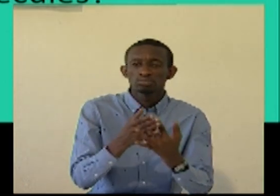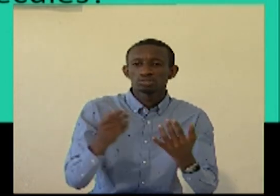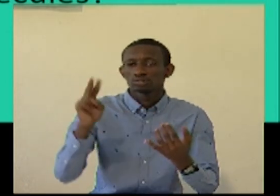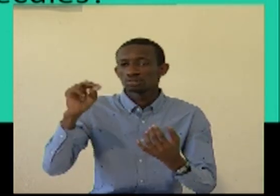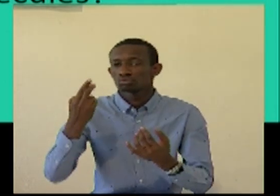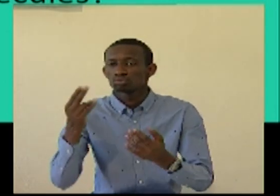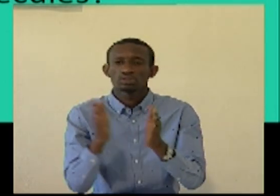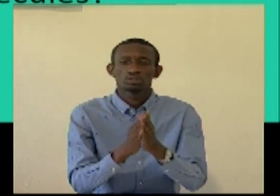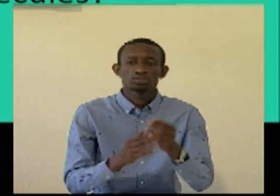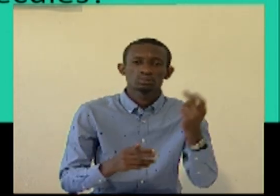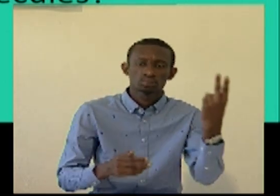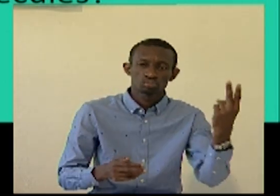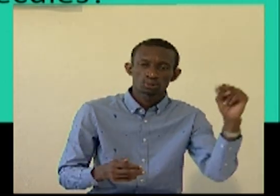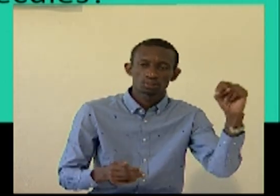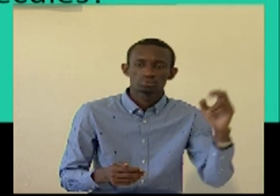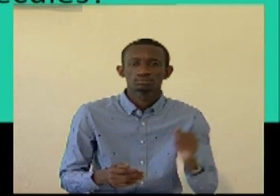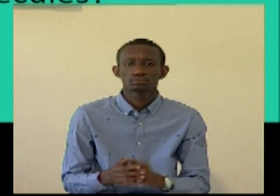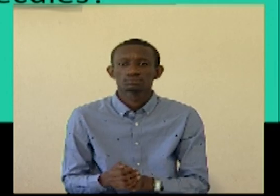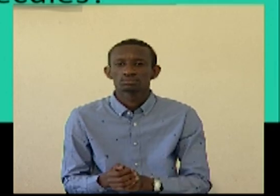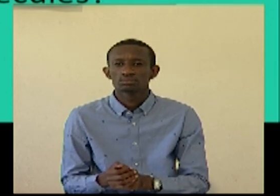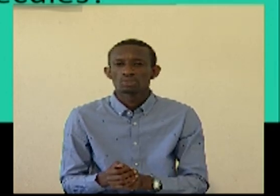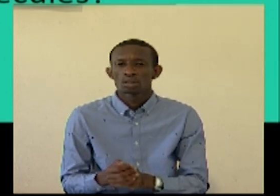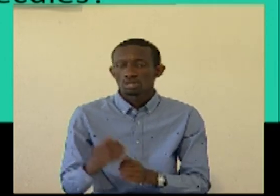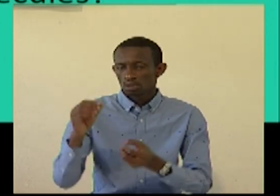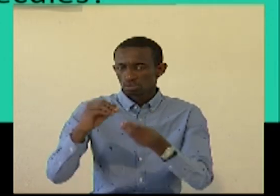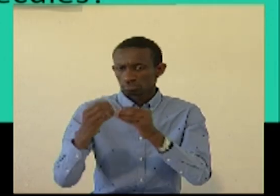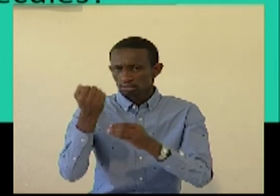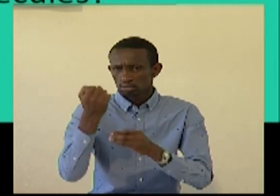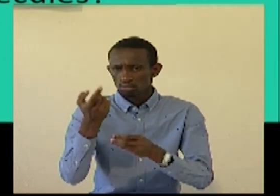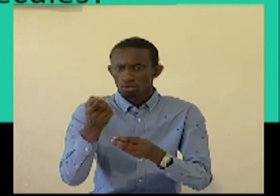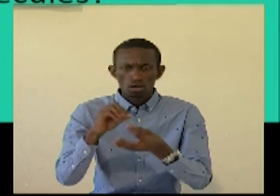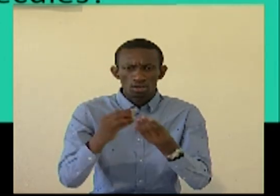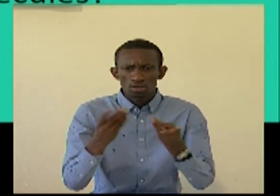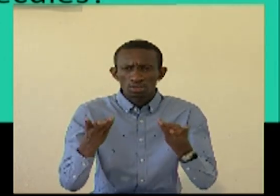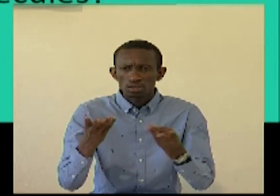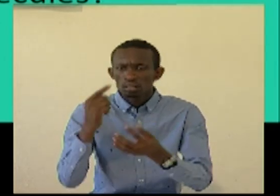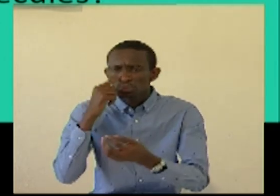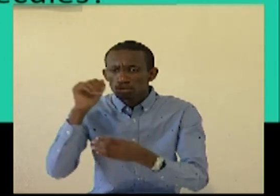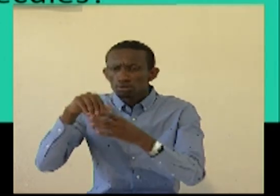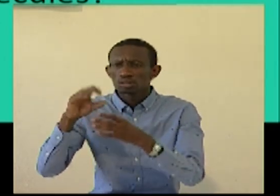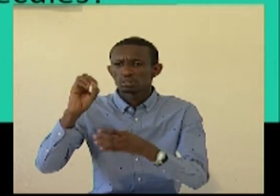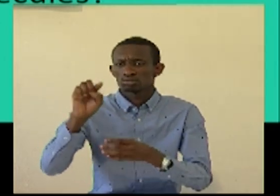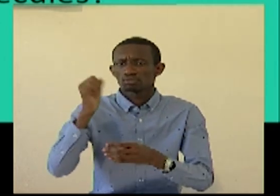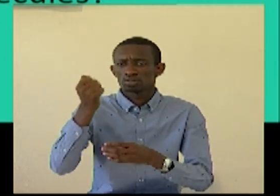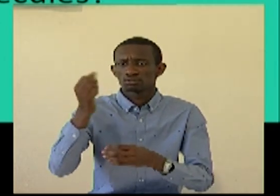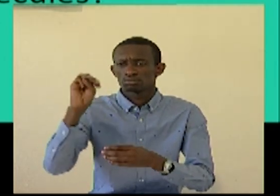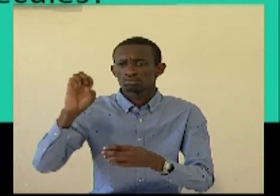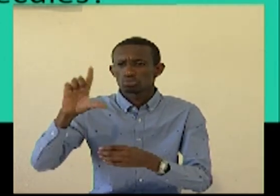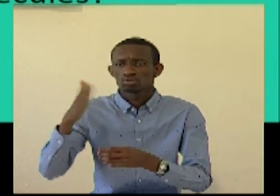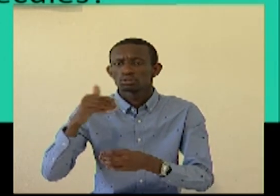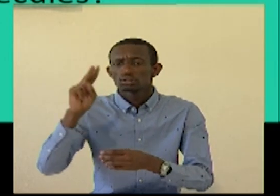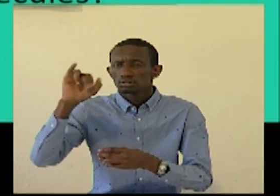the mass of particles in 0.5 mole of nitrogen molecules. And the last, what is the mass of